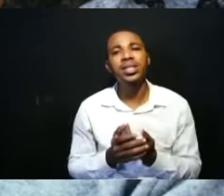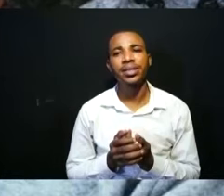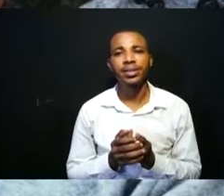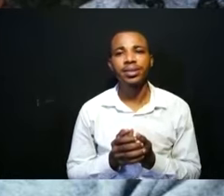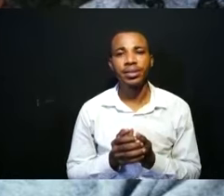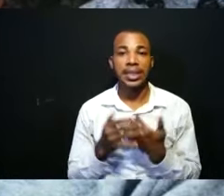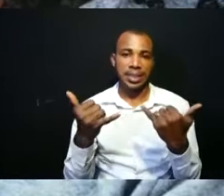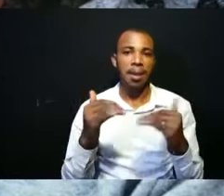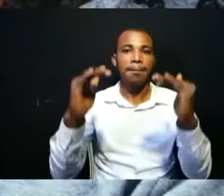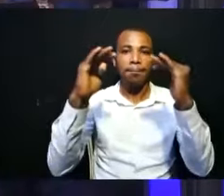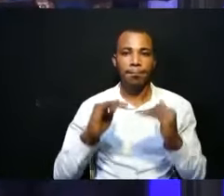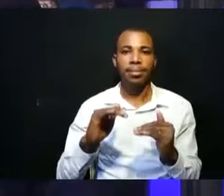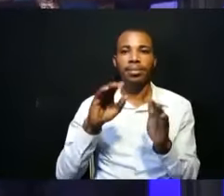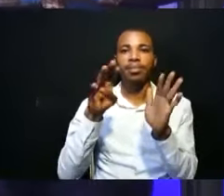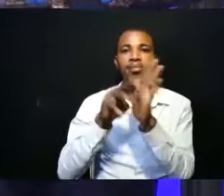Verse